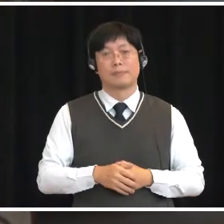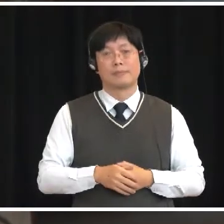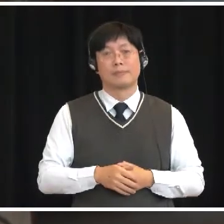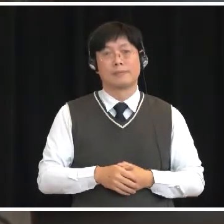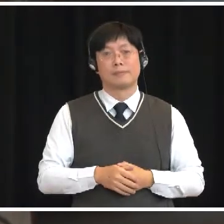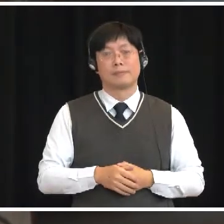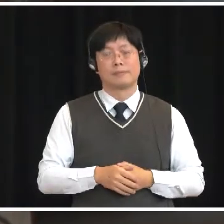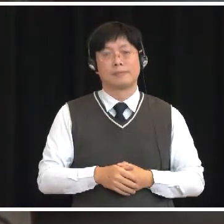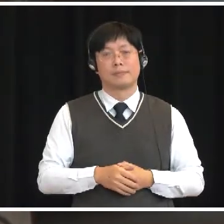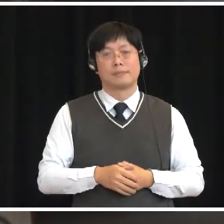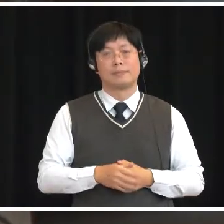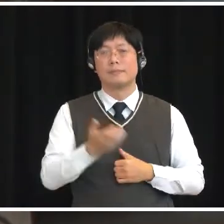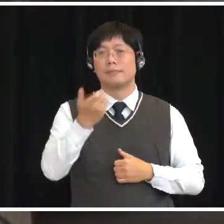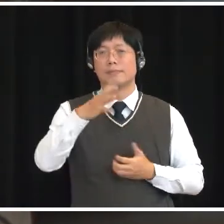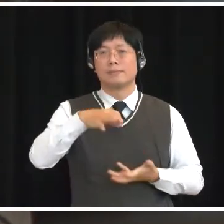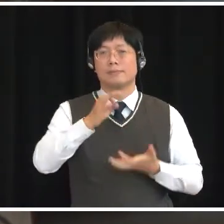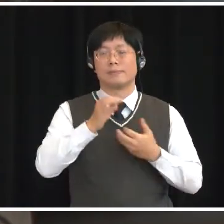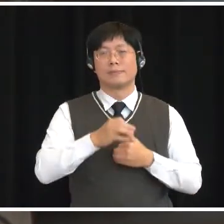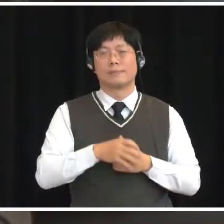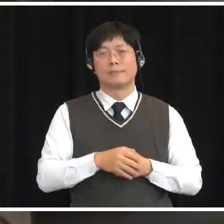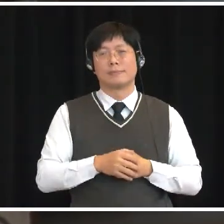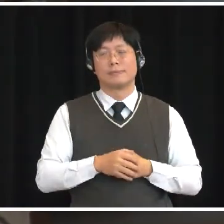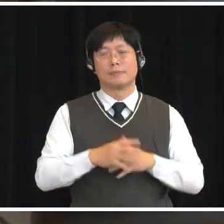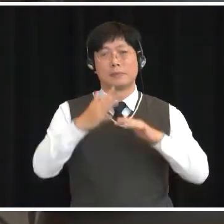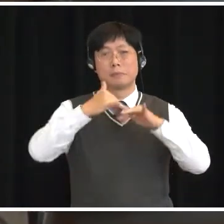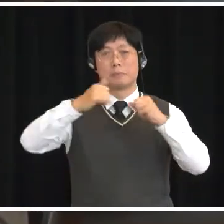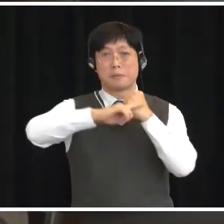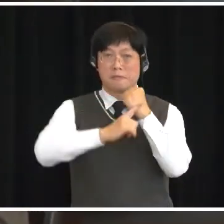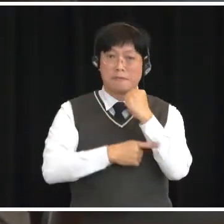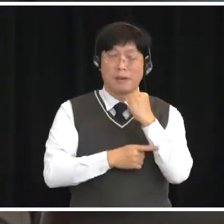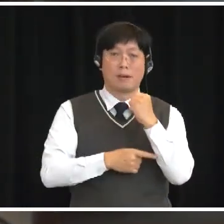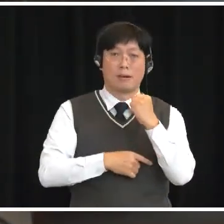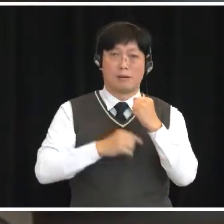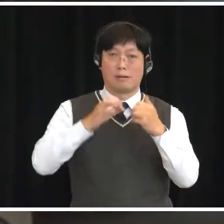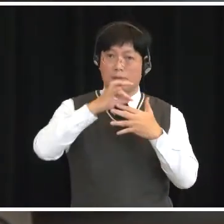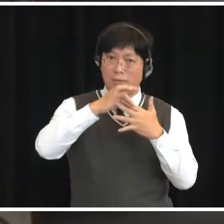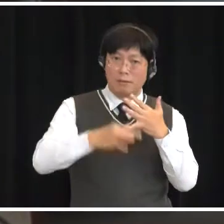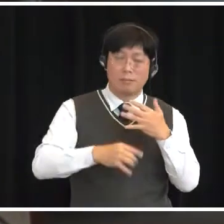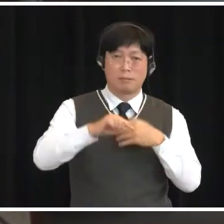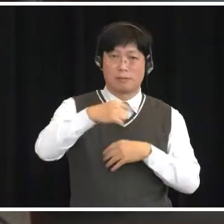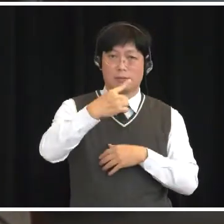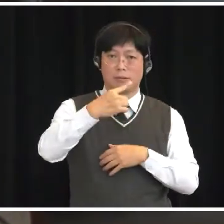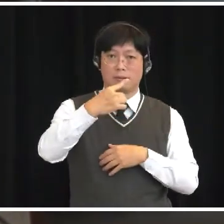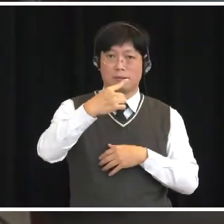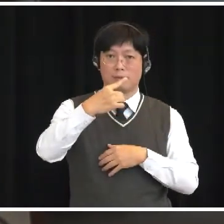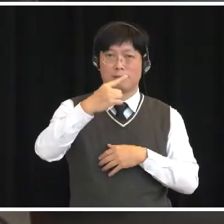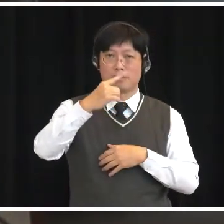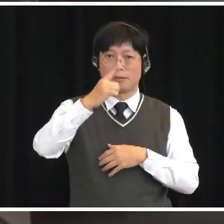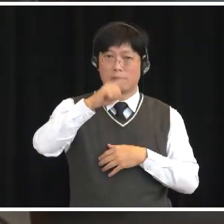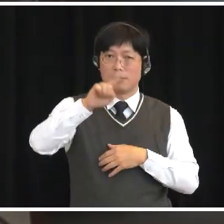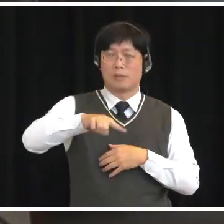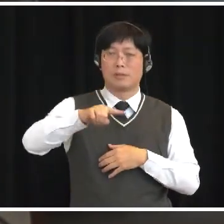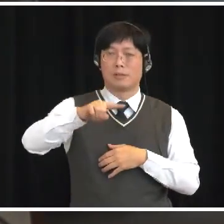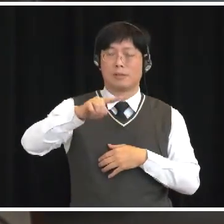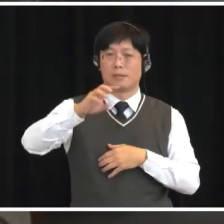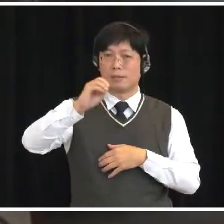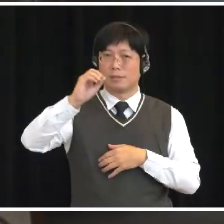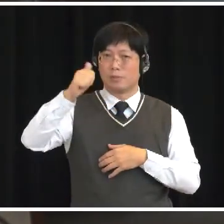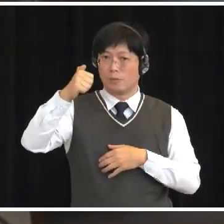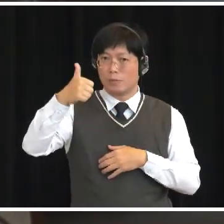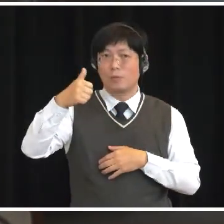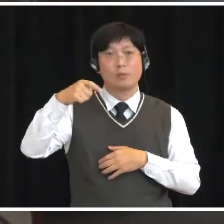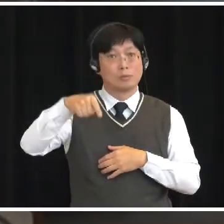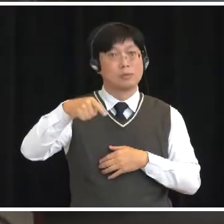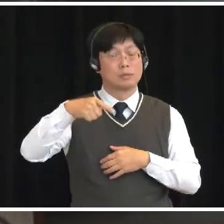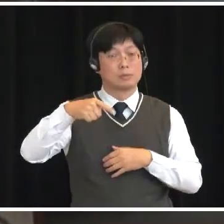of the Civil Code and listed a number of reasons. I'm wondering if we get a translation of that particular provision to see what factors are included in the assessment